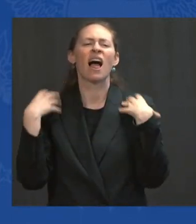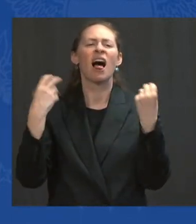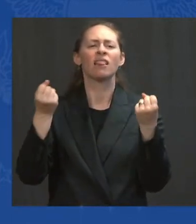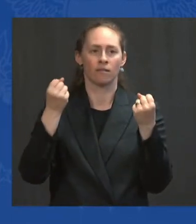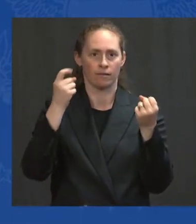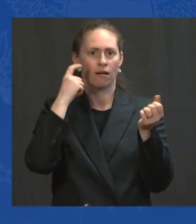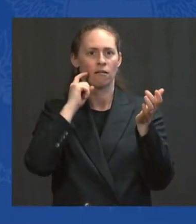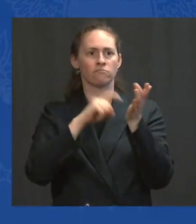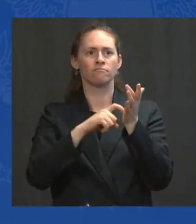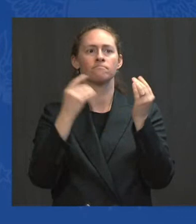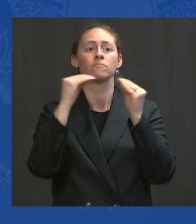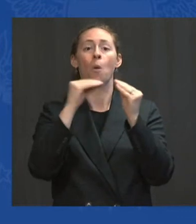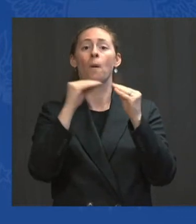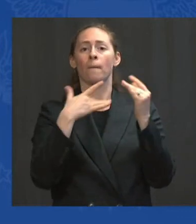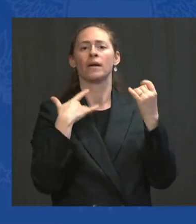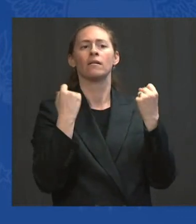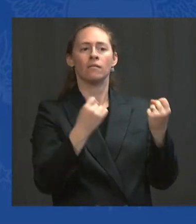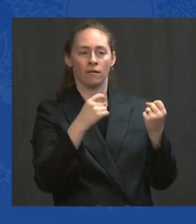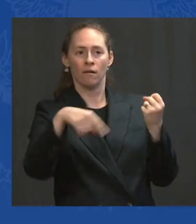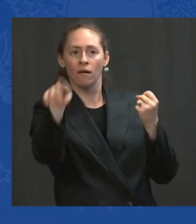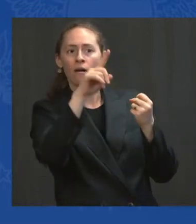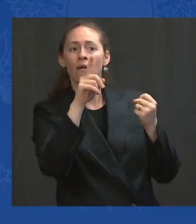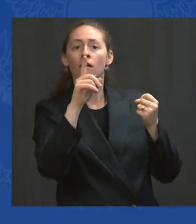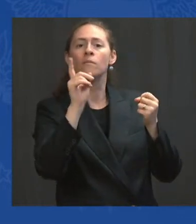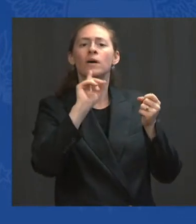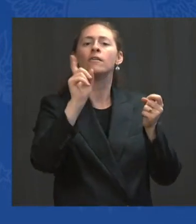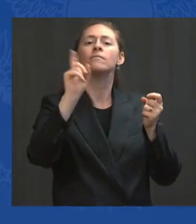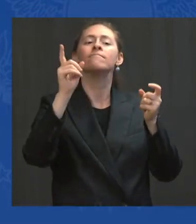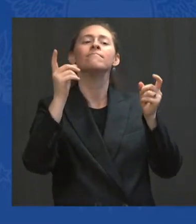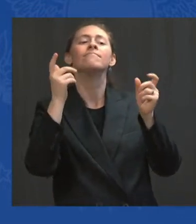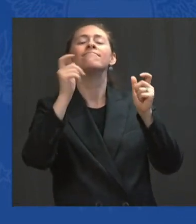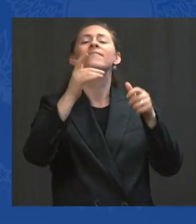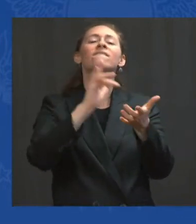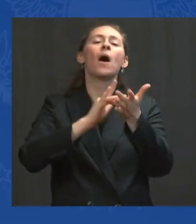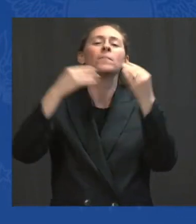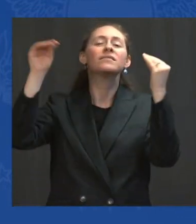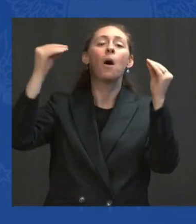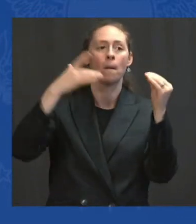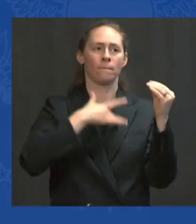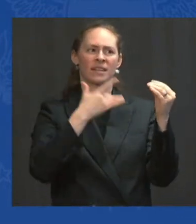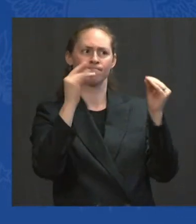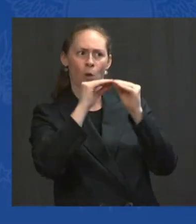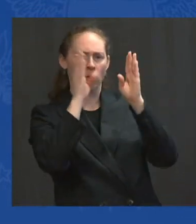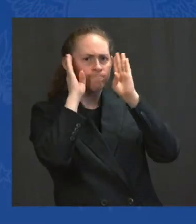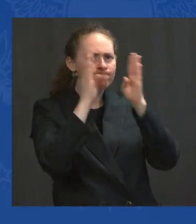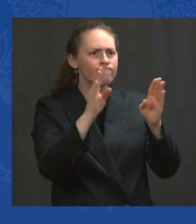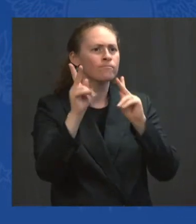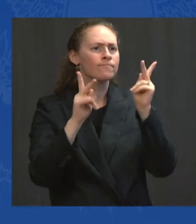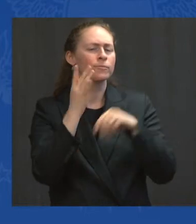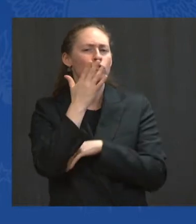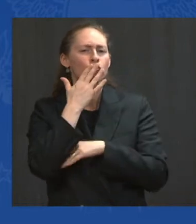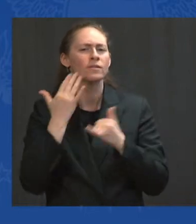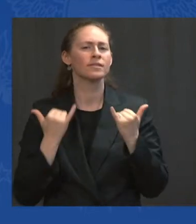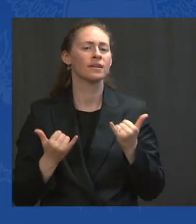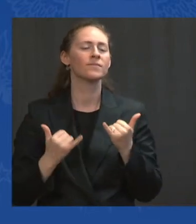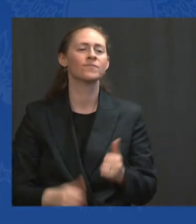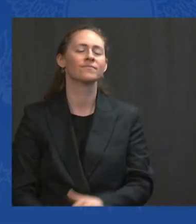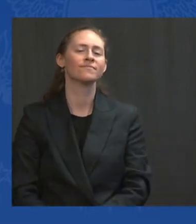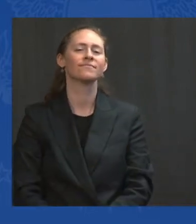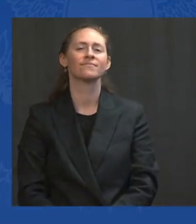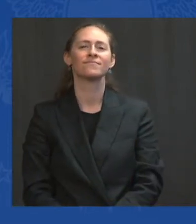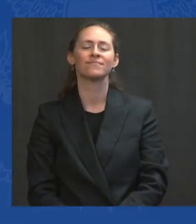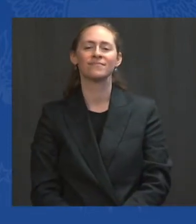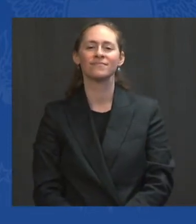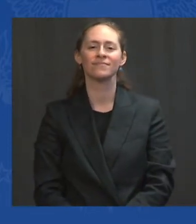And over 50% of vaccines administered at the federally run vaccination centers went to people of color.